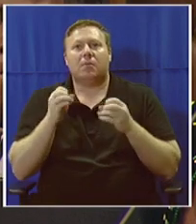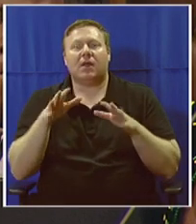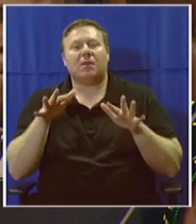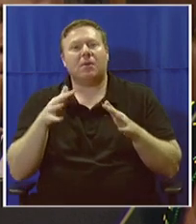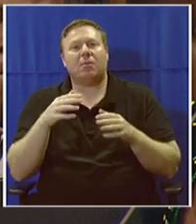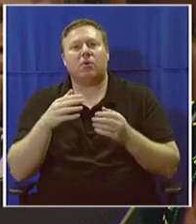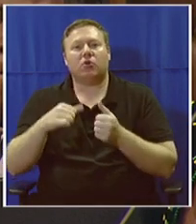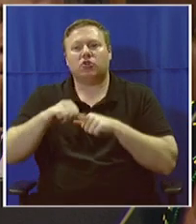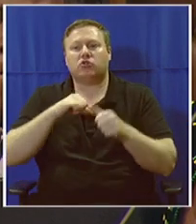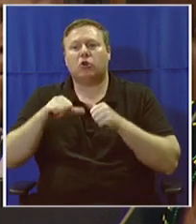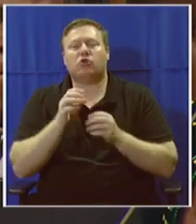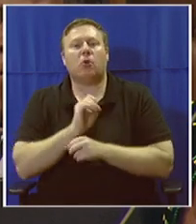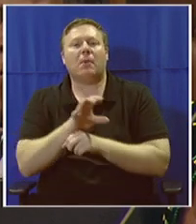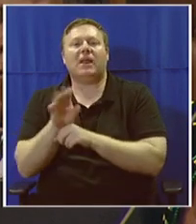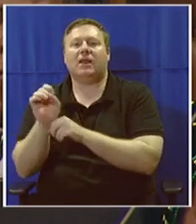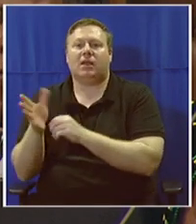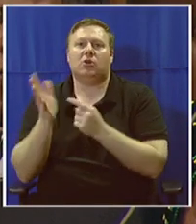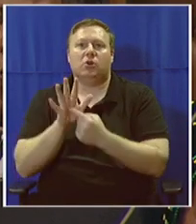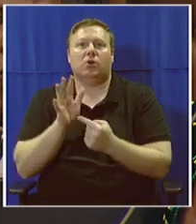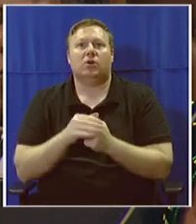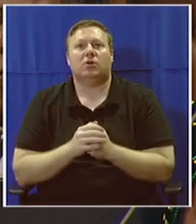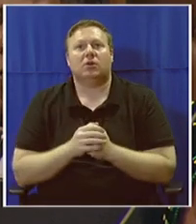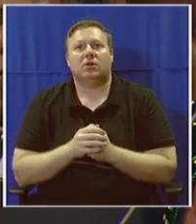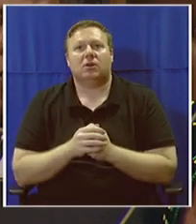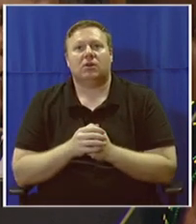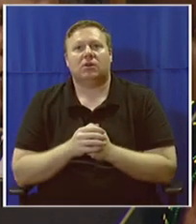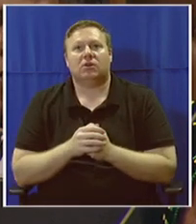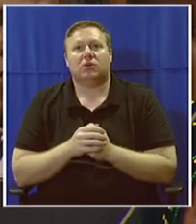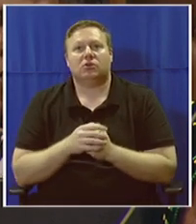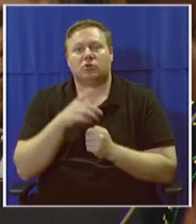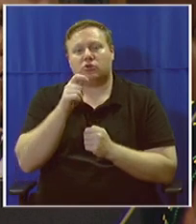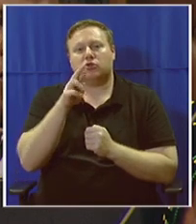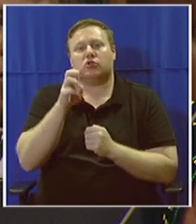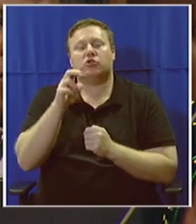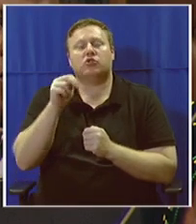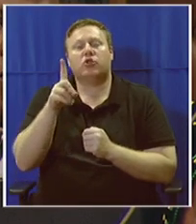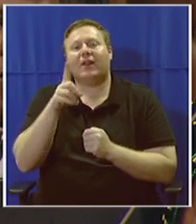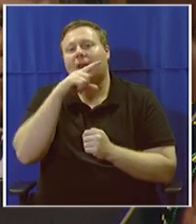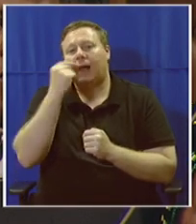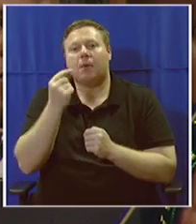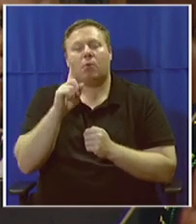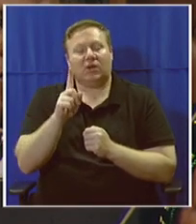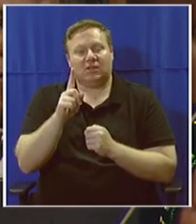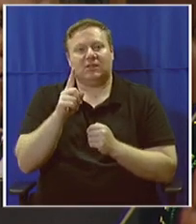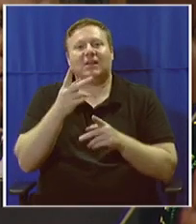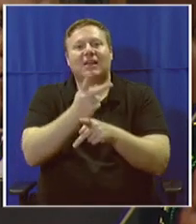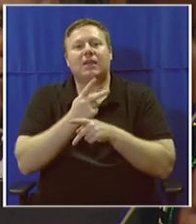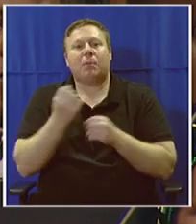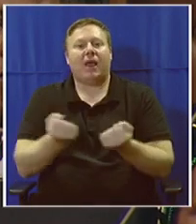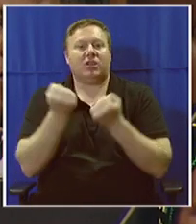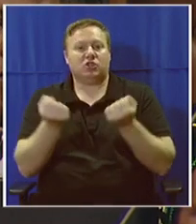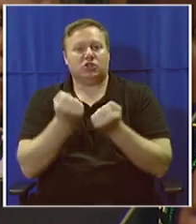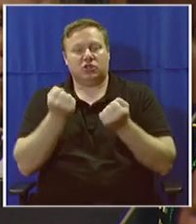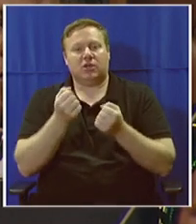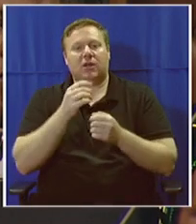social media. And the page started by Keep the Energy, a Facebook group that focuses on gender-based violence, which